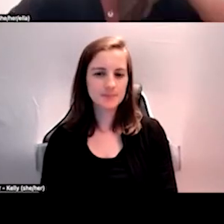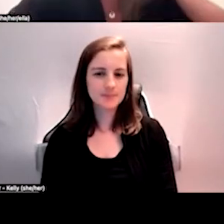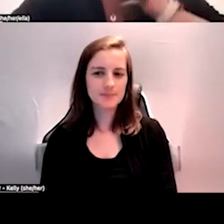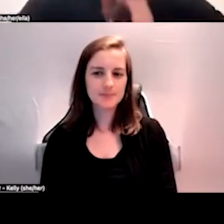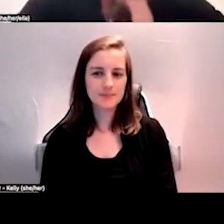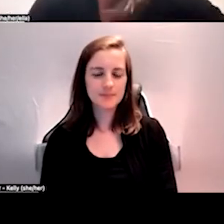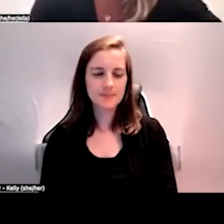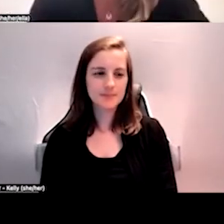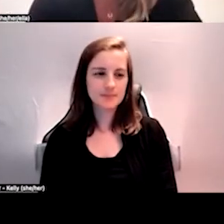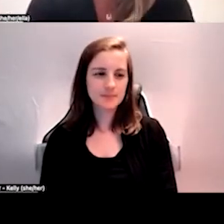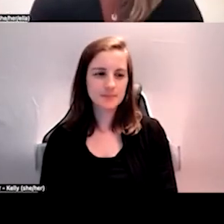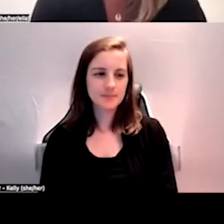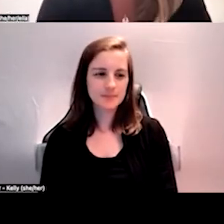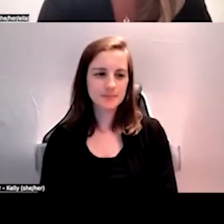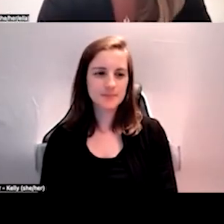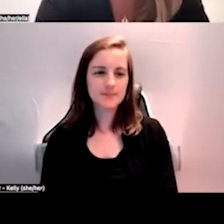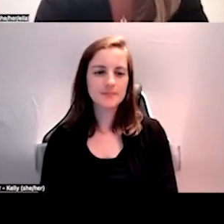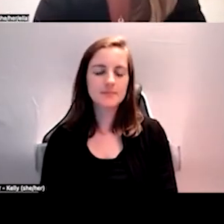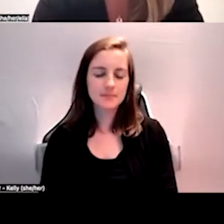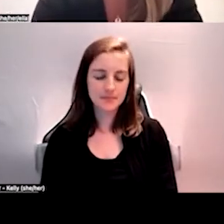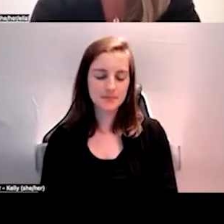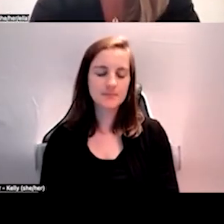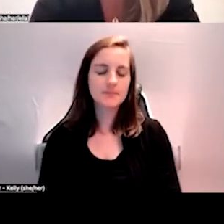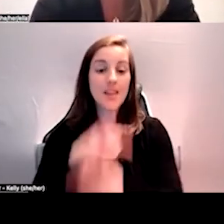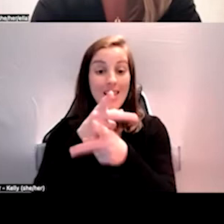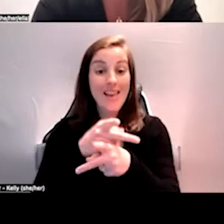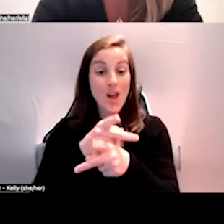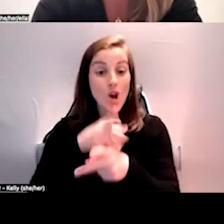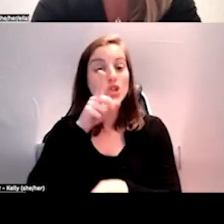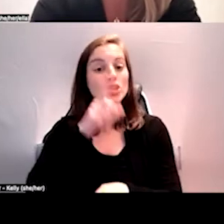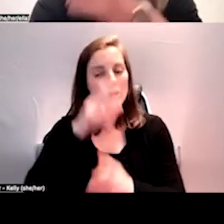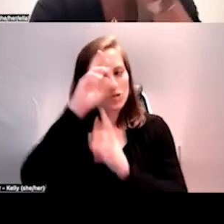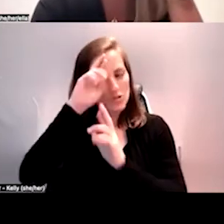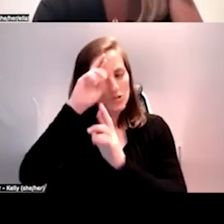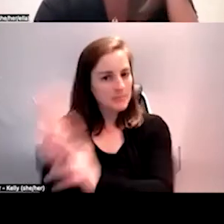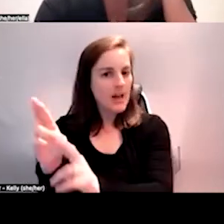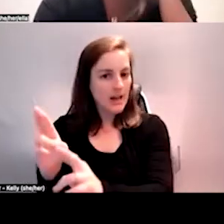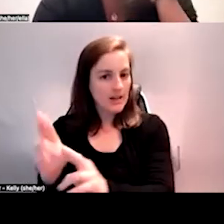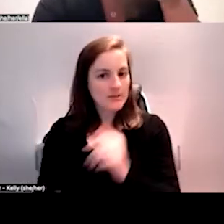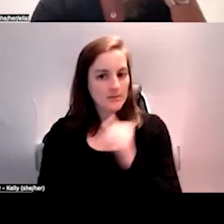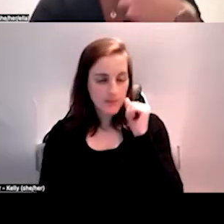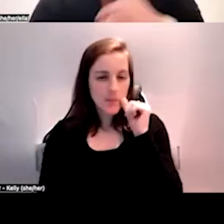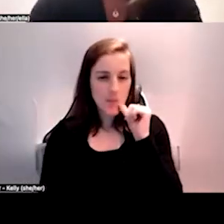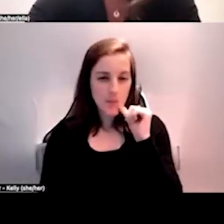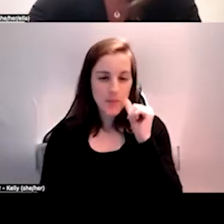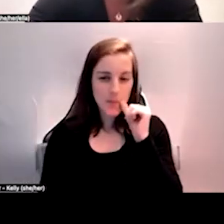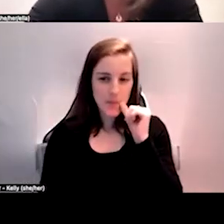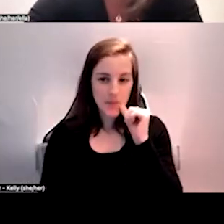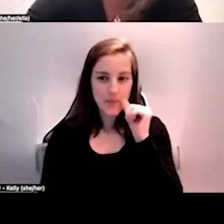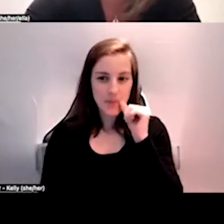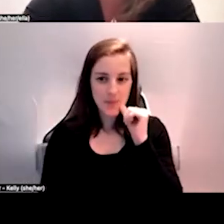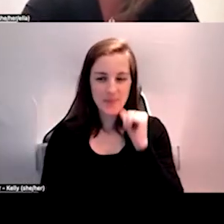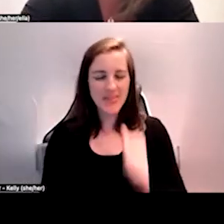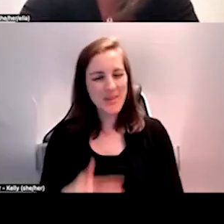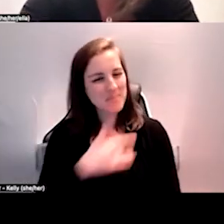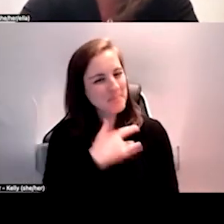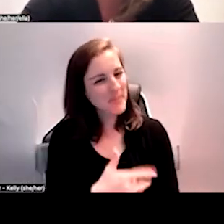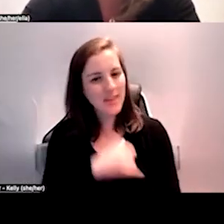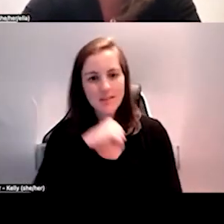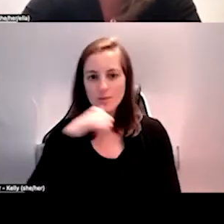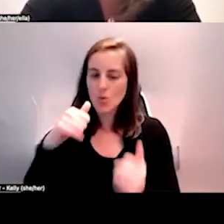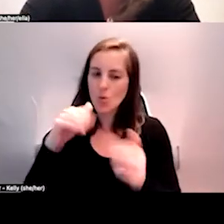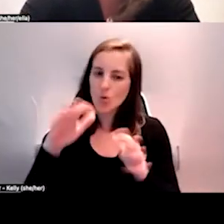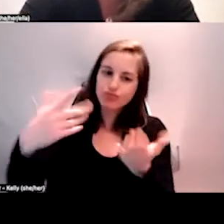Care is also respectful, right? Respect is something that we don't talk a lot about in healthcare settings,